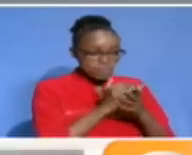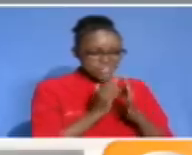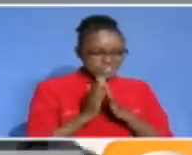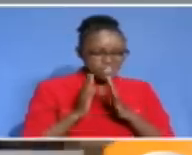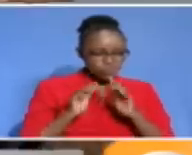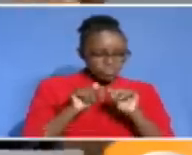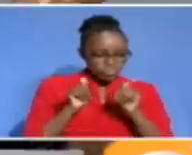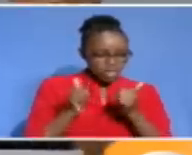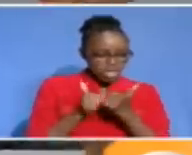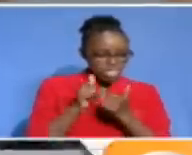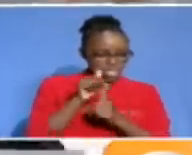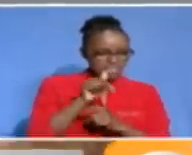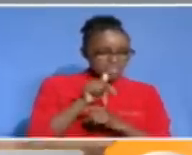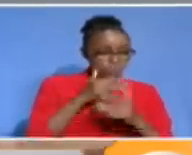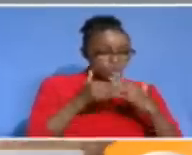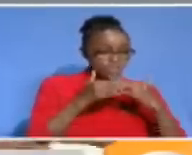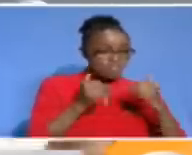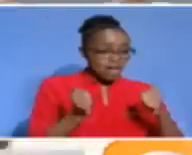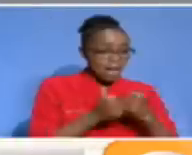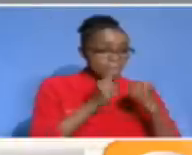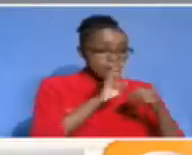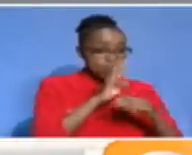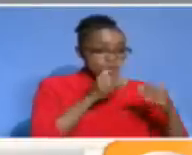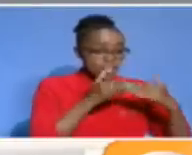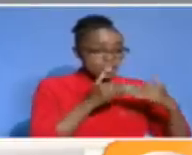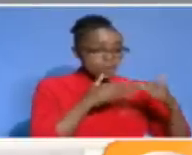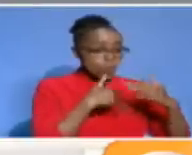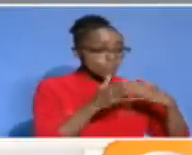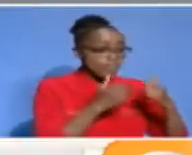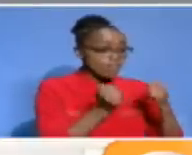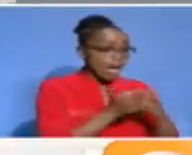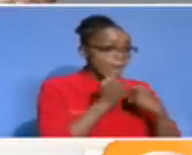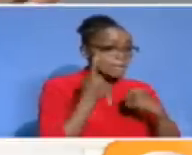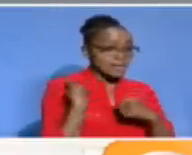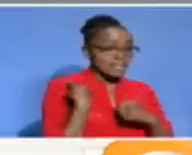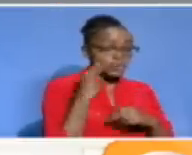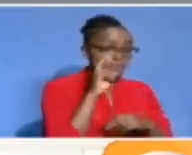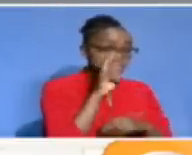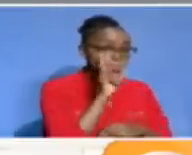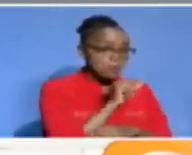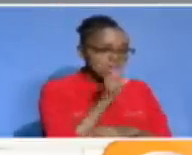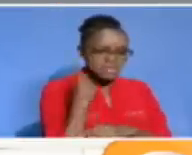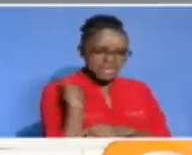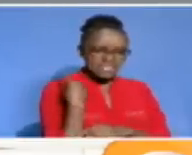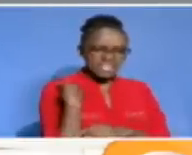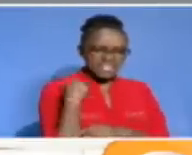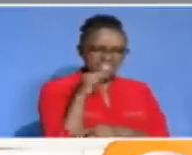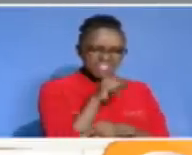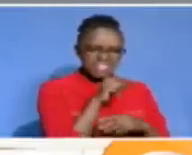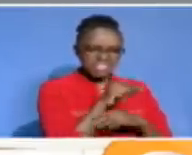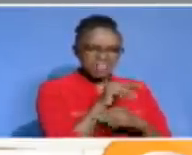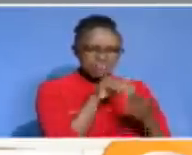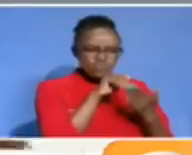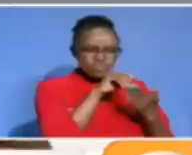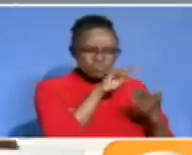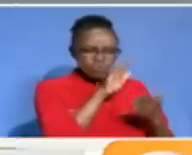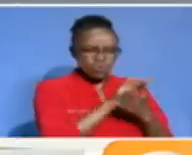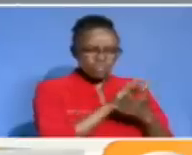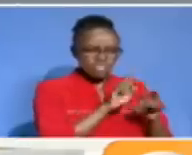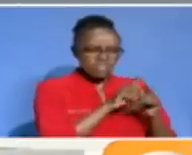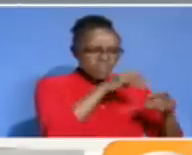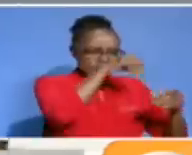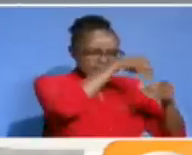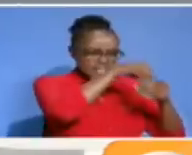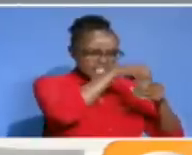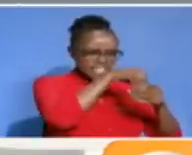of things, from what happened to Westgate to what happened yesterday, you saw that yesterday this was seen more as an